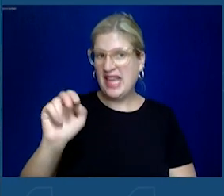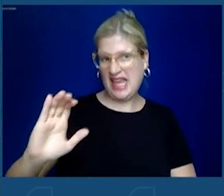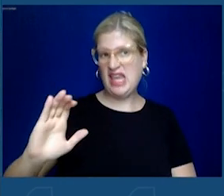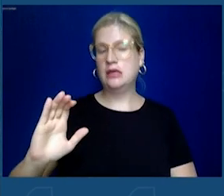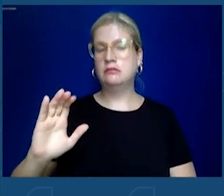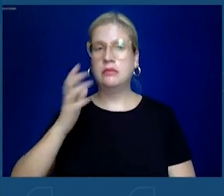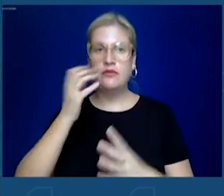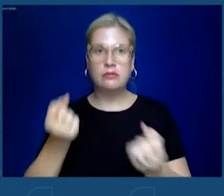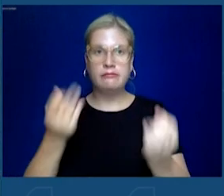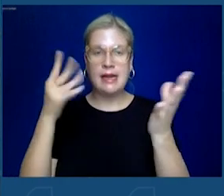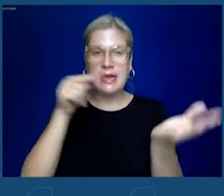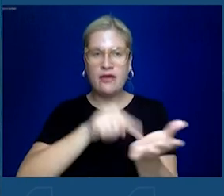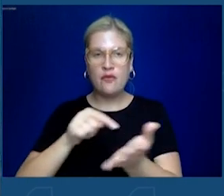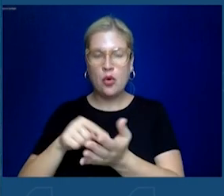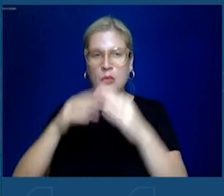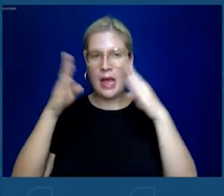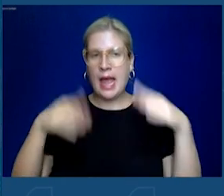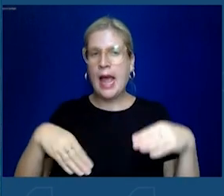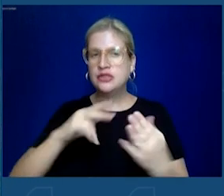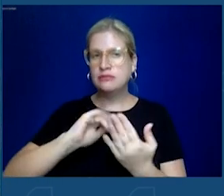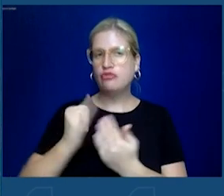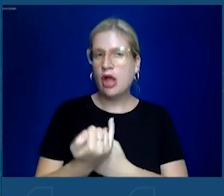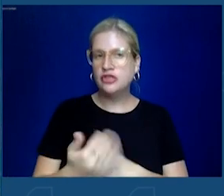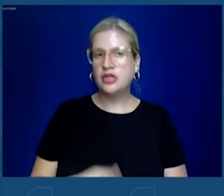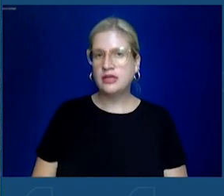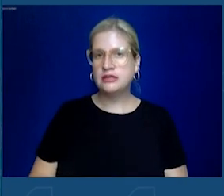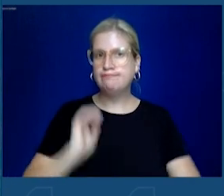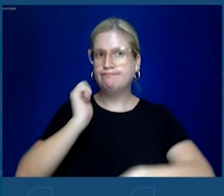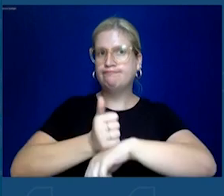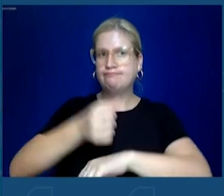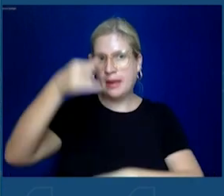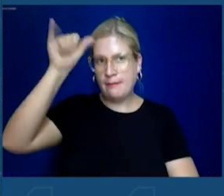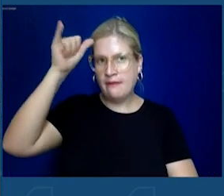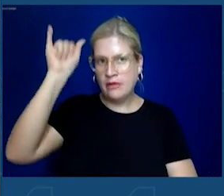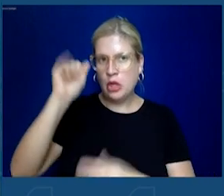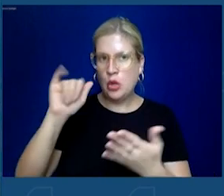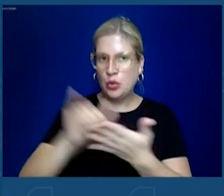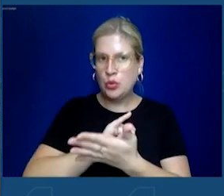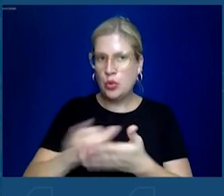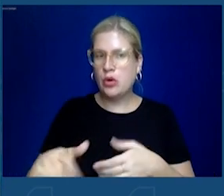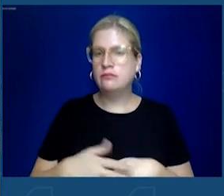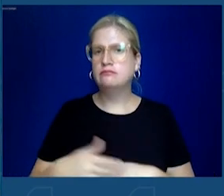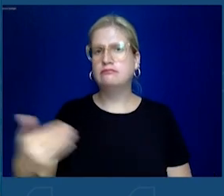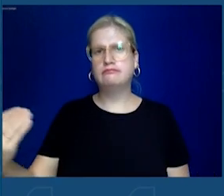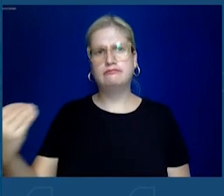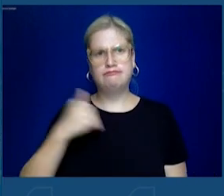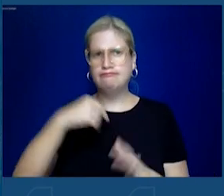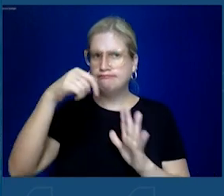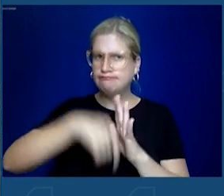affordable housing projects in Buffalo. They have a deep commitment